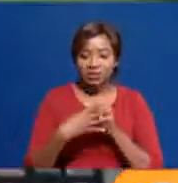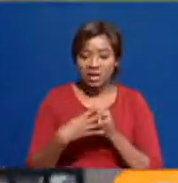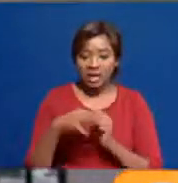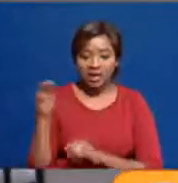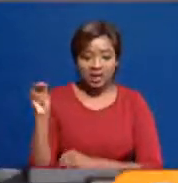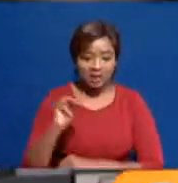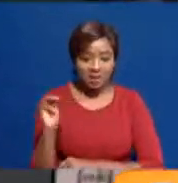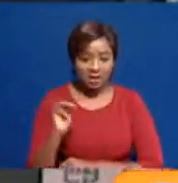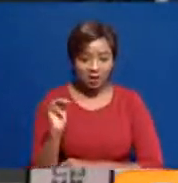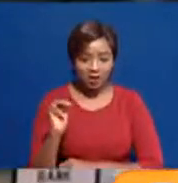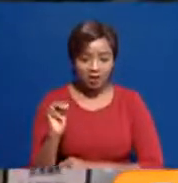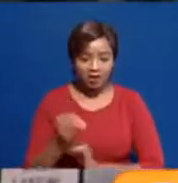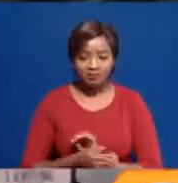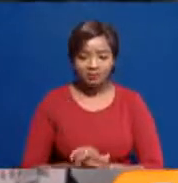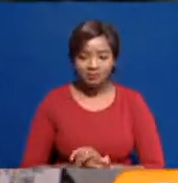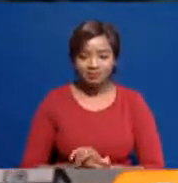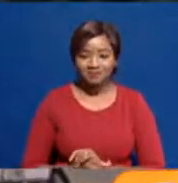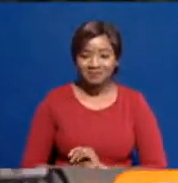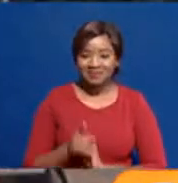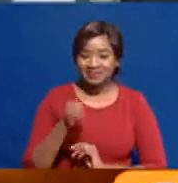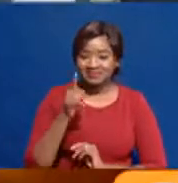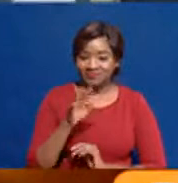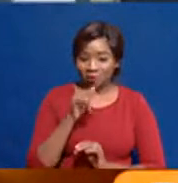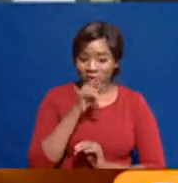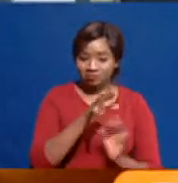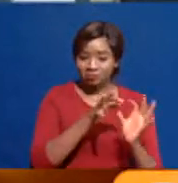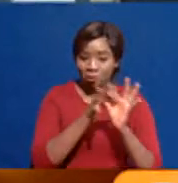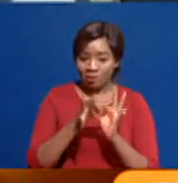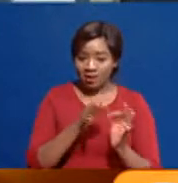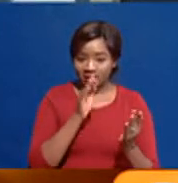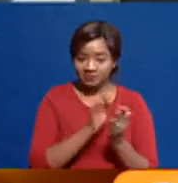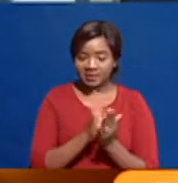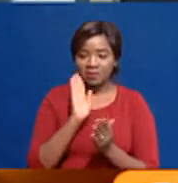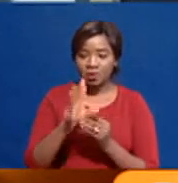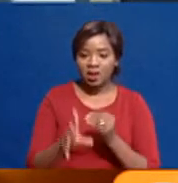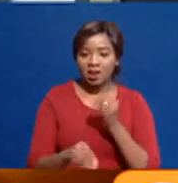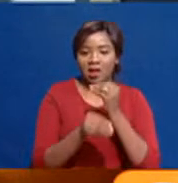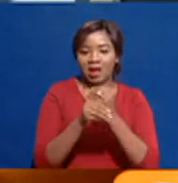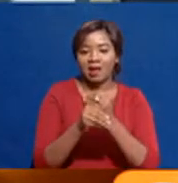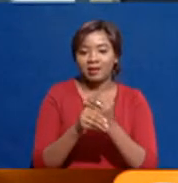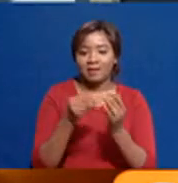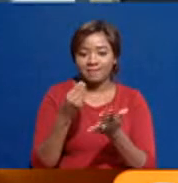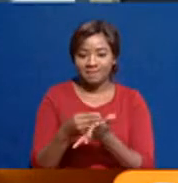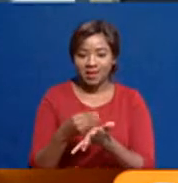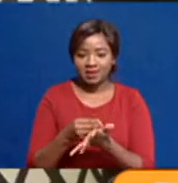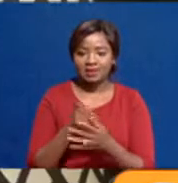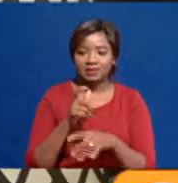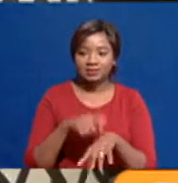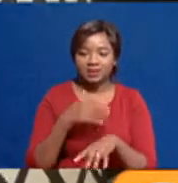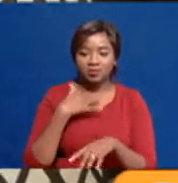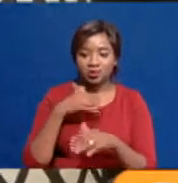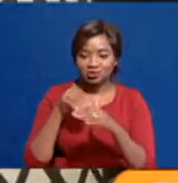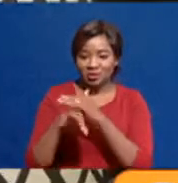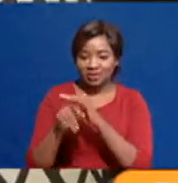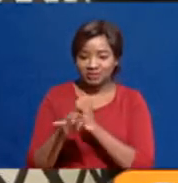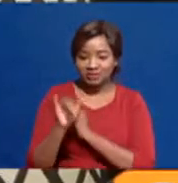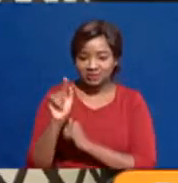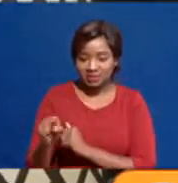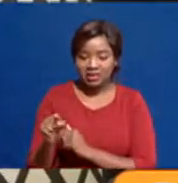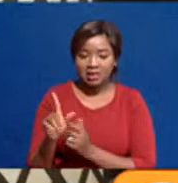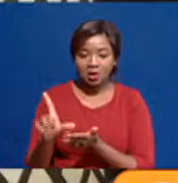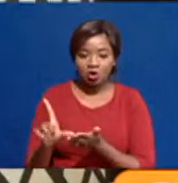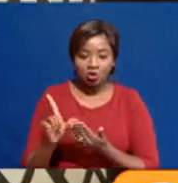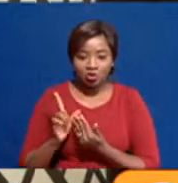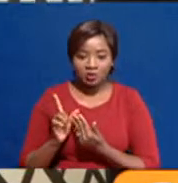million shillings, which Co-op Bank will top up with a counterpart funding to create a significant